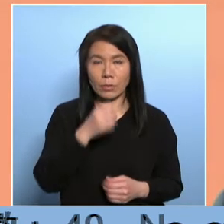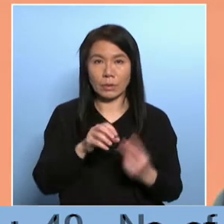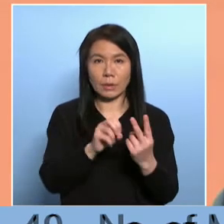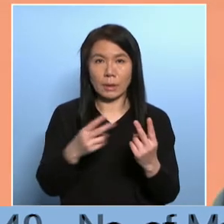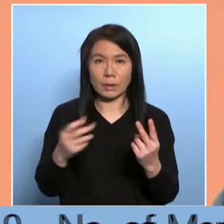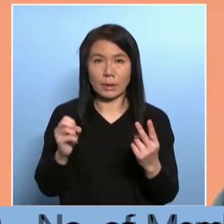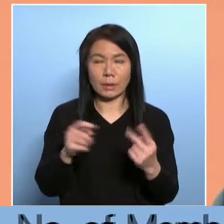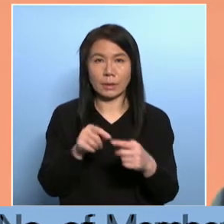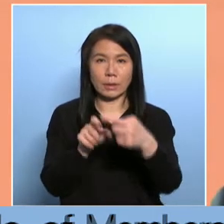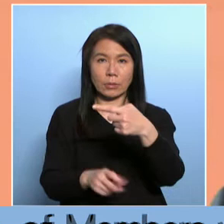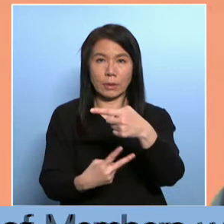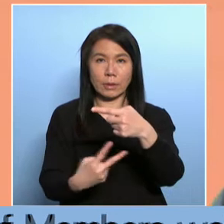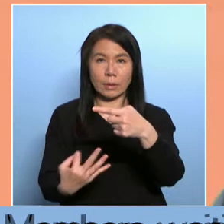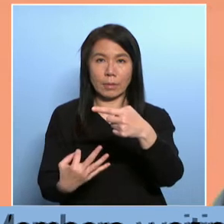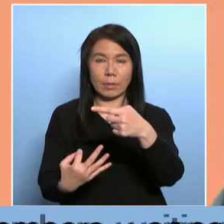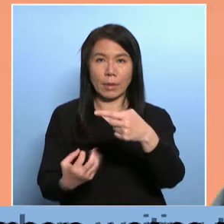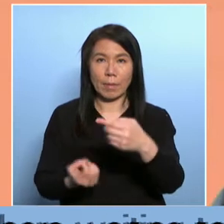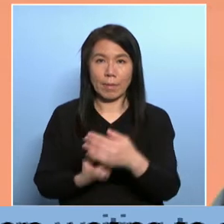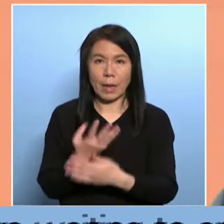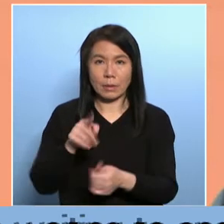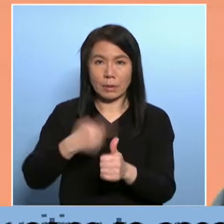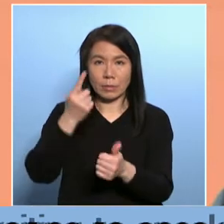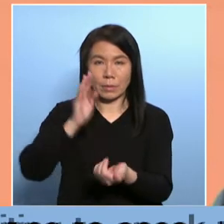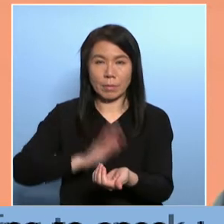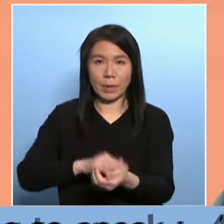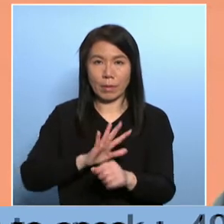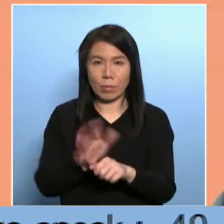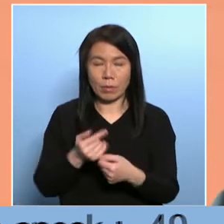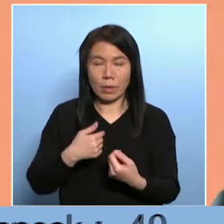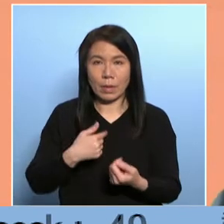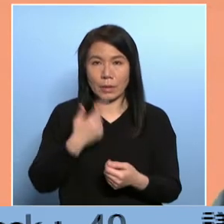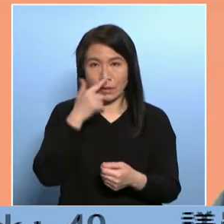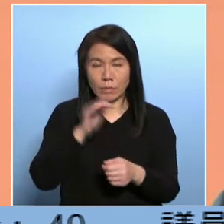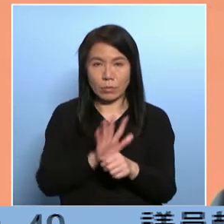Madam Deputy, on the 23rd of January 2020,